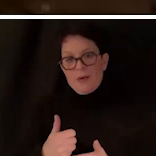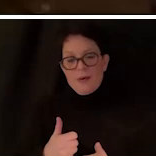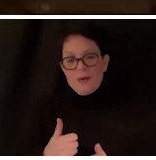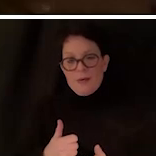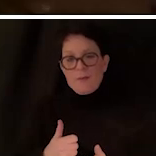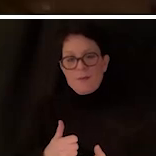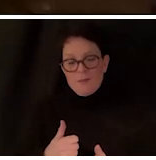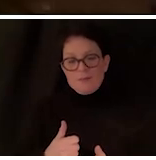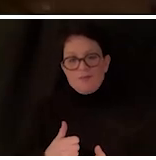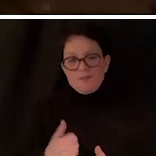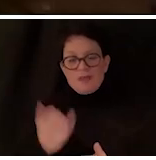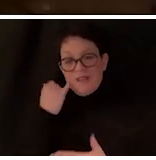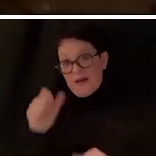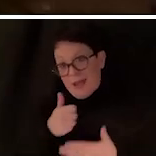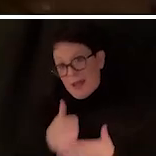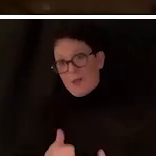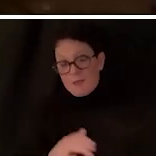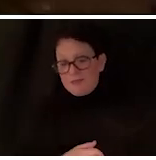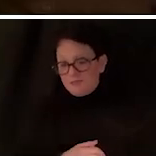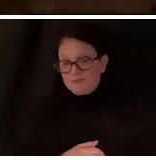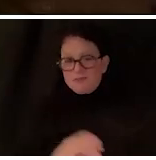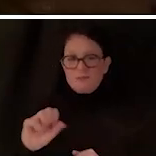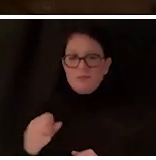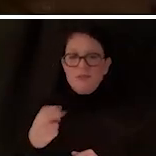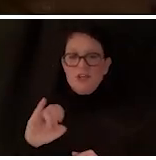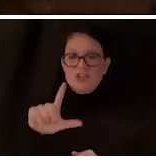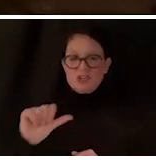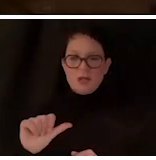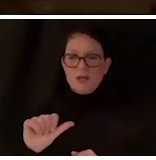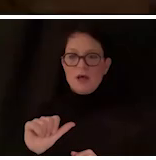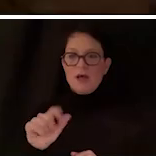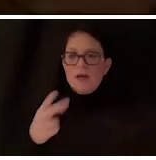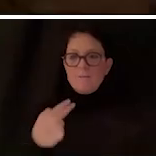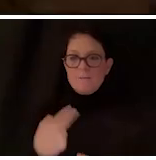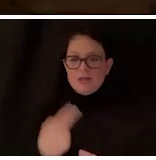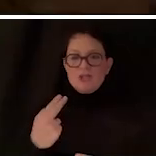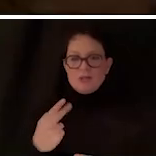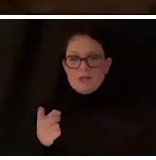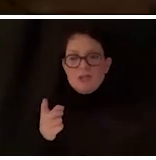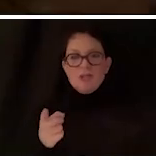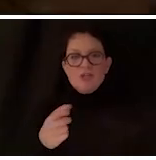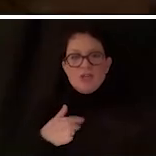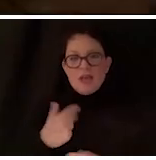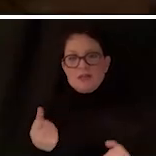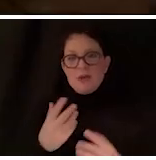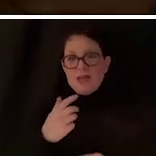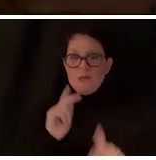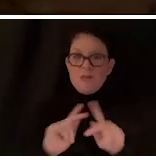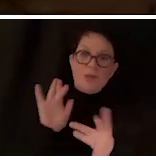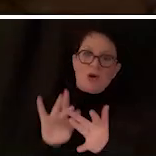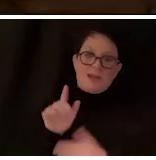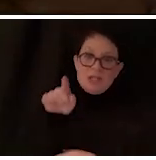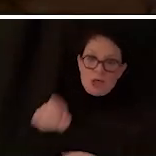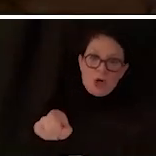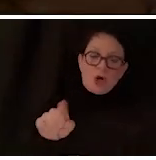answer some questions if I can. I know Sheila, like Heather had mentioned, she has many calls coming in.